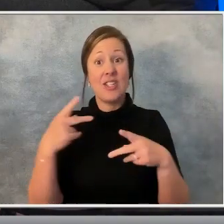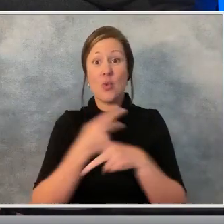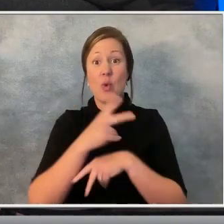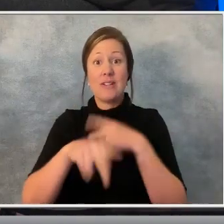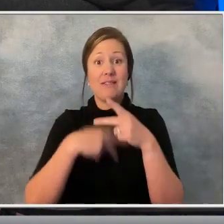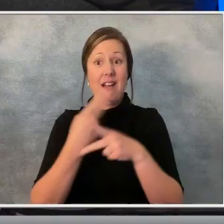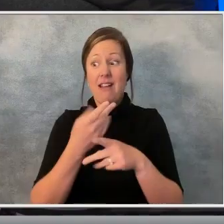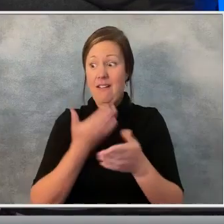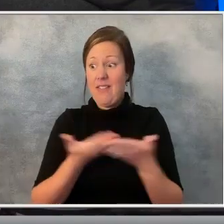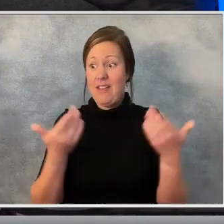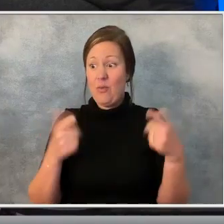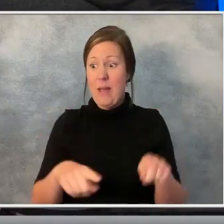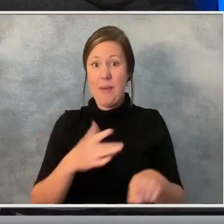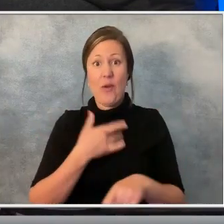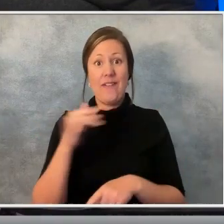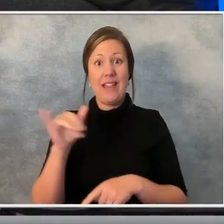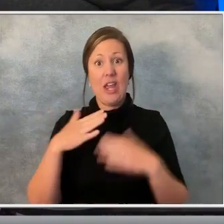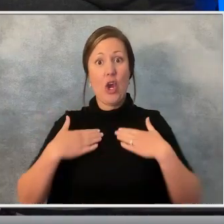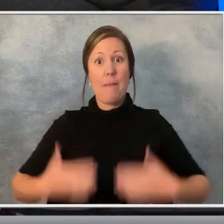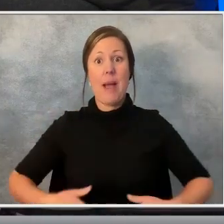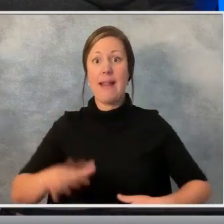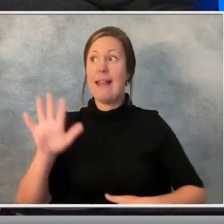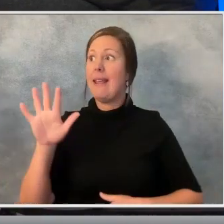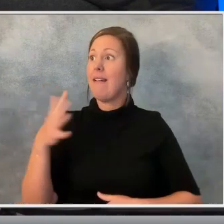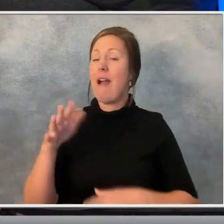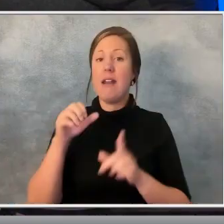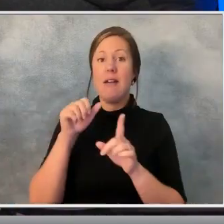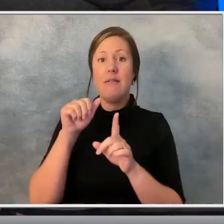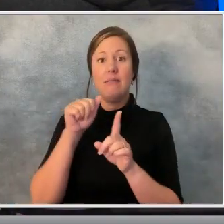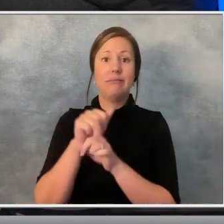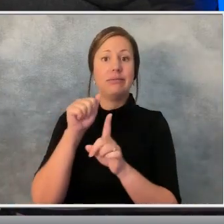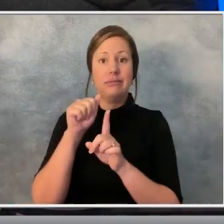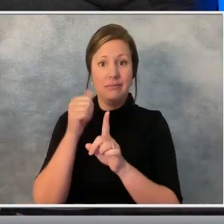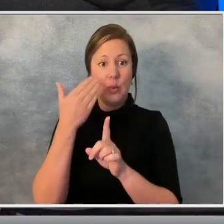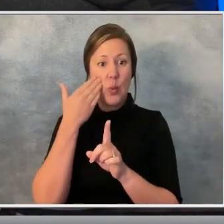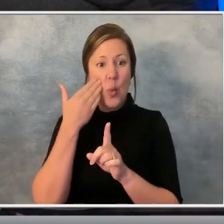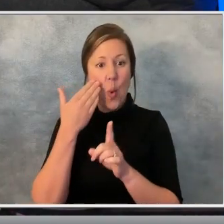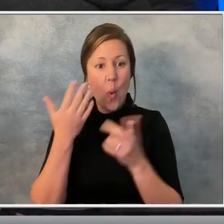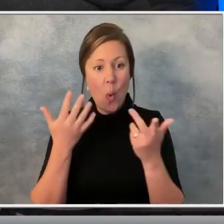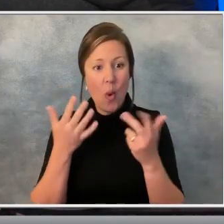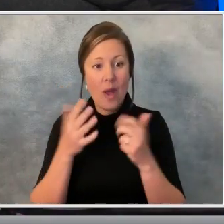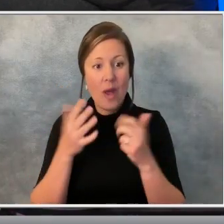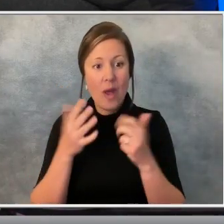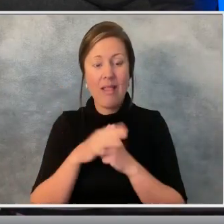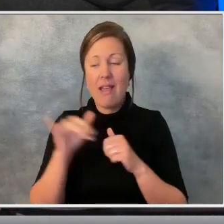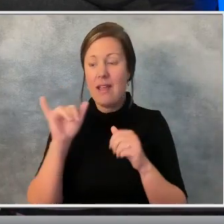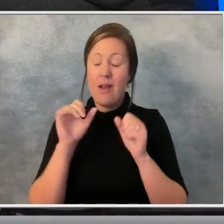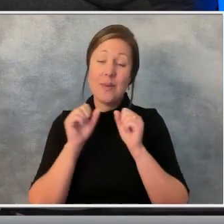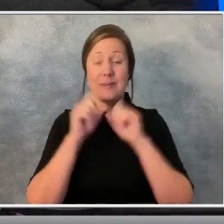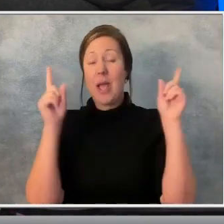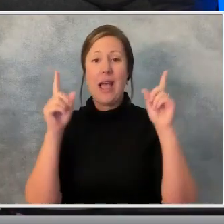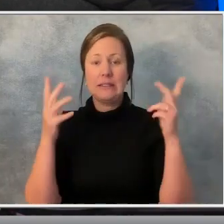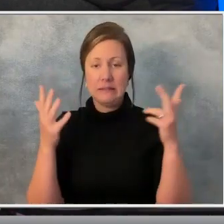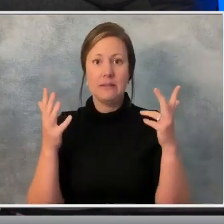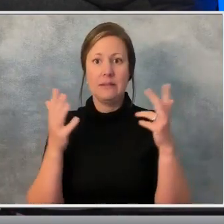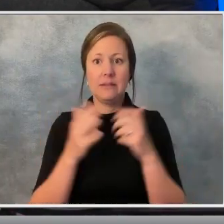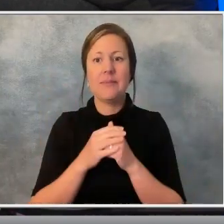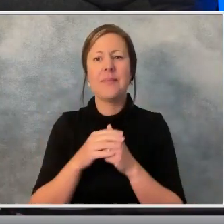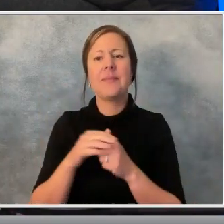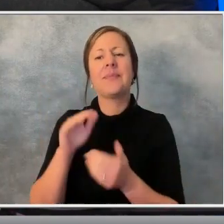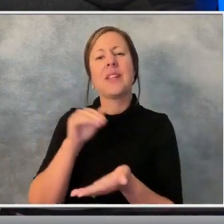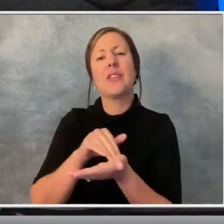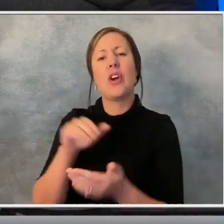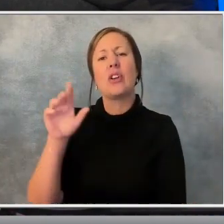your body suddenly tricked you or betrayed you with some nasty surprise. Dr. Danner, many people who don't